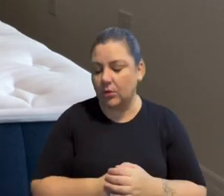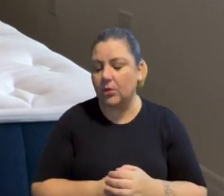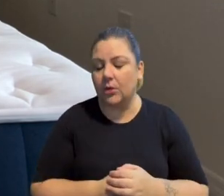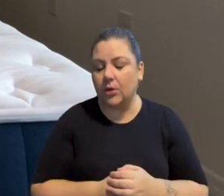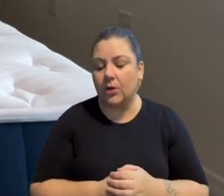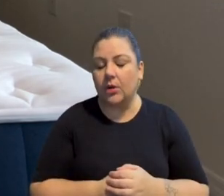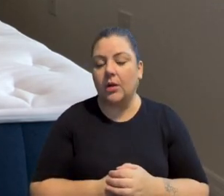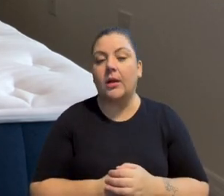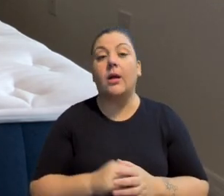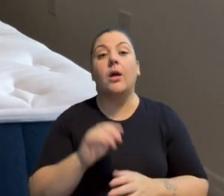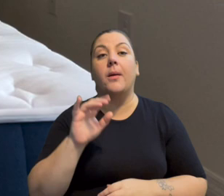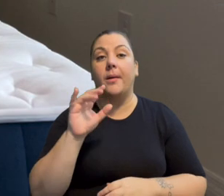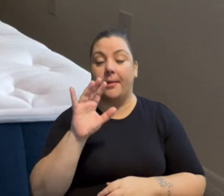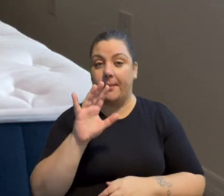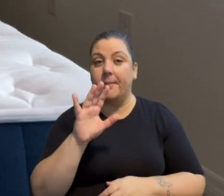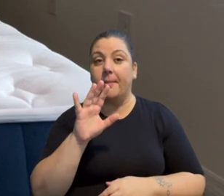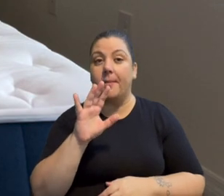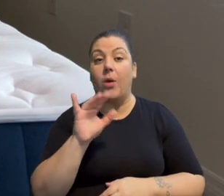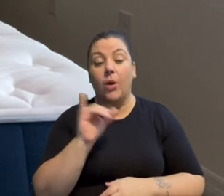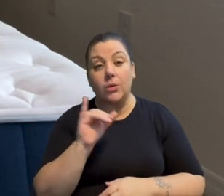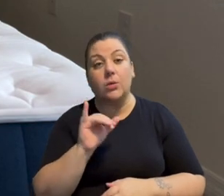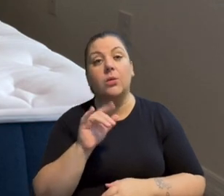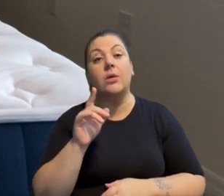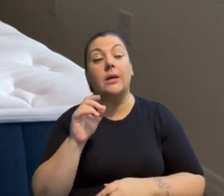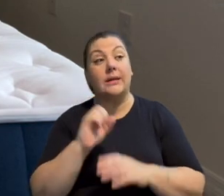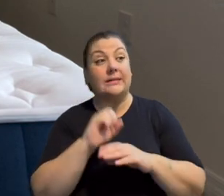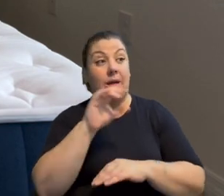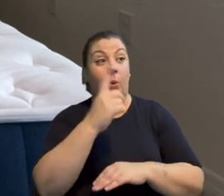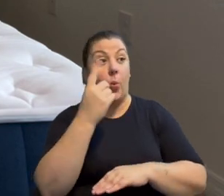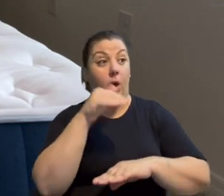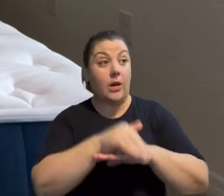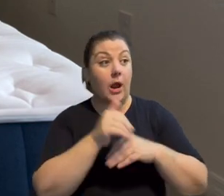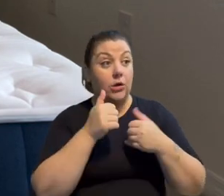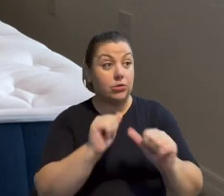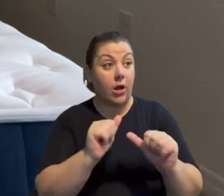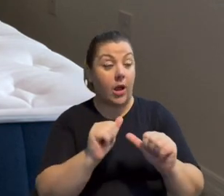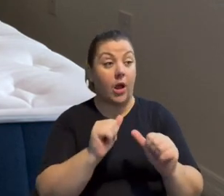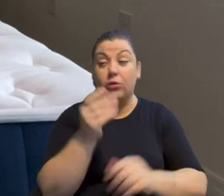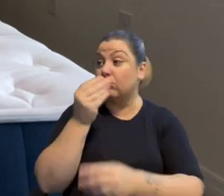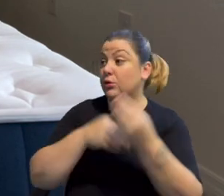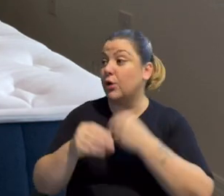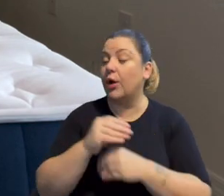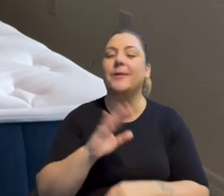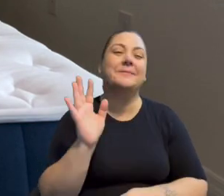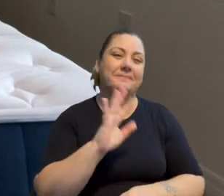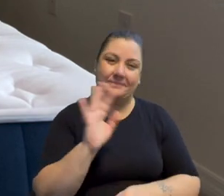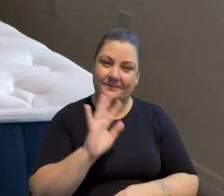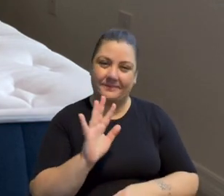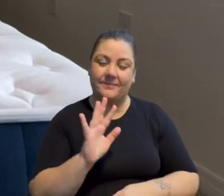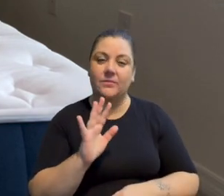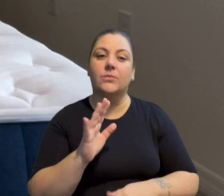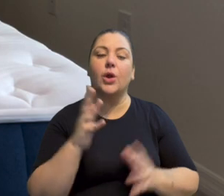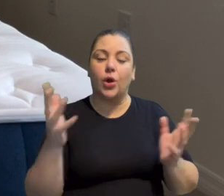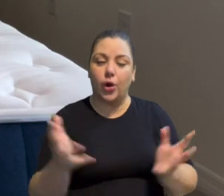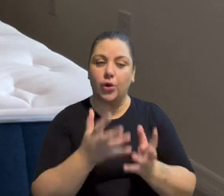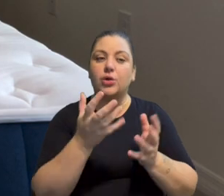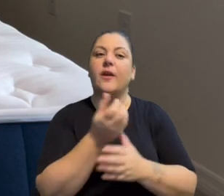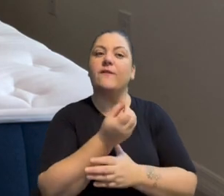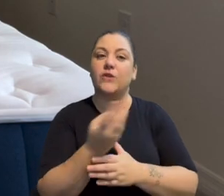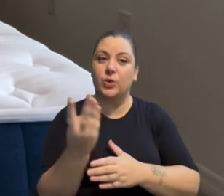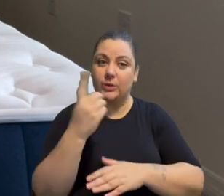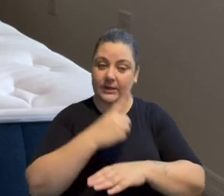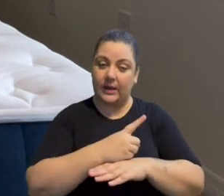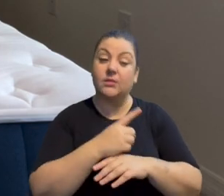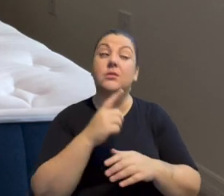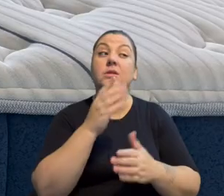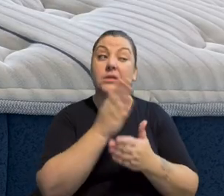companies will ask you to try the mattress for a certain period of time before you're allowed and eligible to return it if you don't like it. And theirs is 30